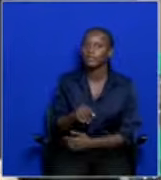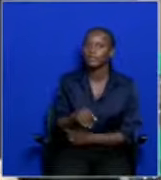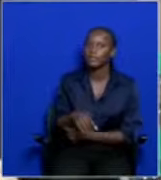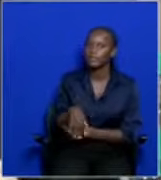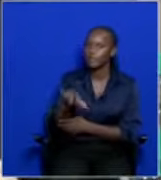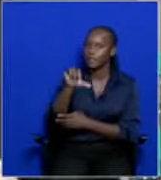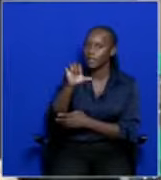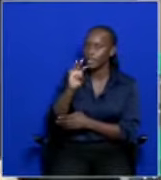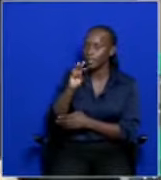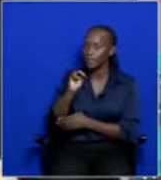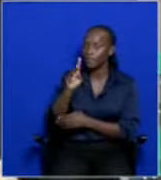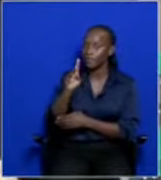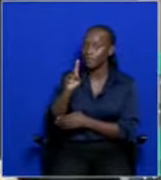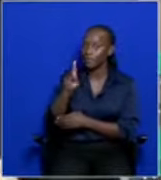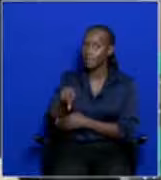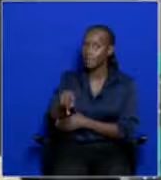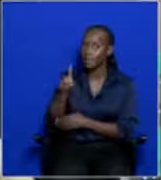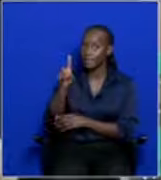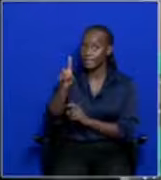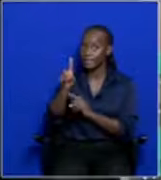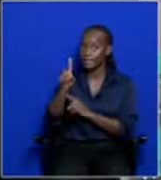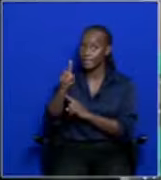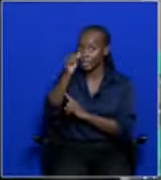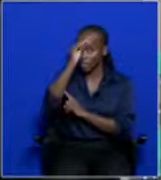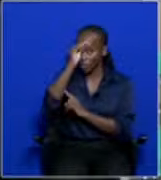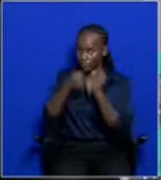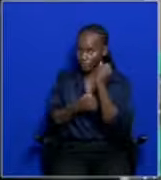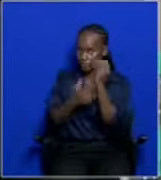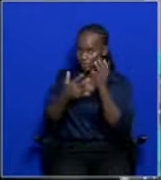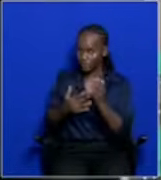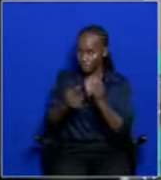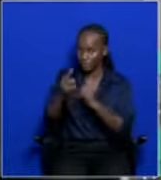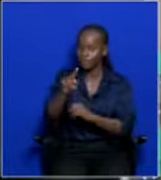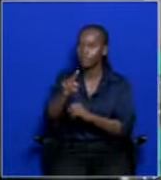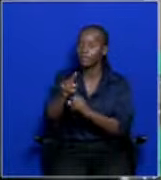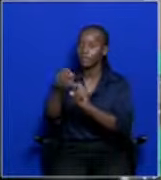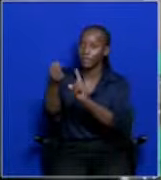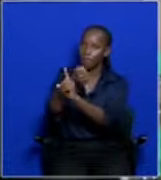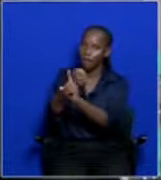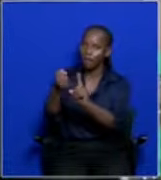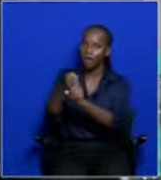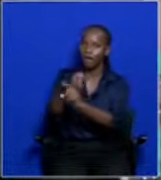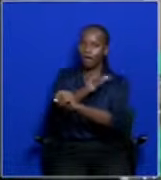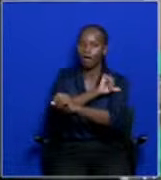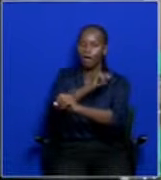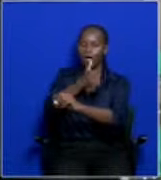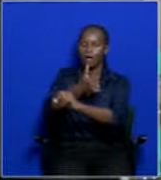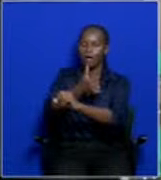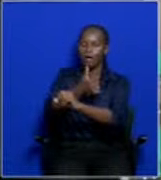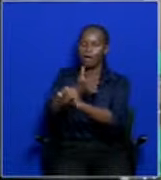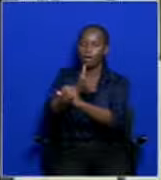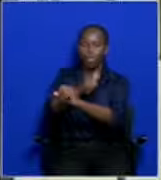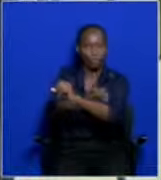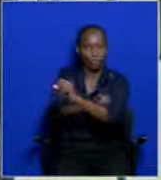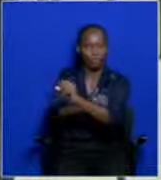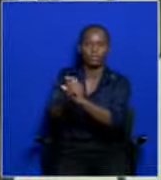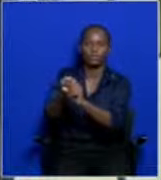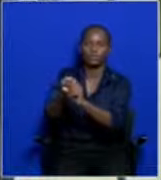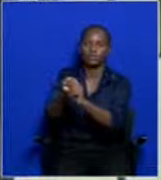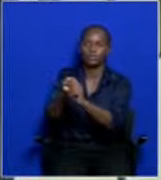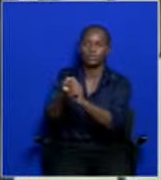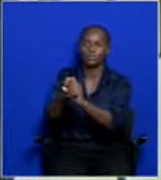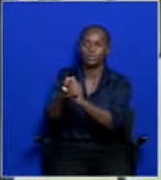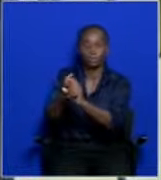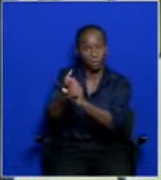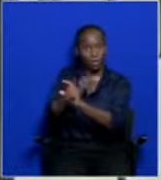abuse their powers by operating outside their jurisdiction, i.e. Ikuruleni, and misled the Rosebank SAPS about the basis of